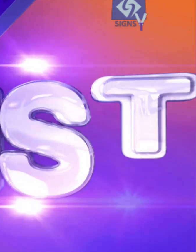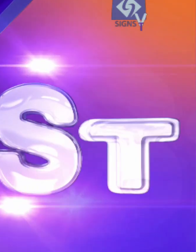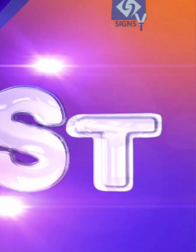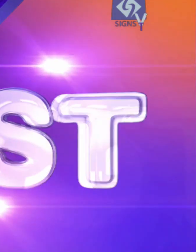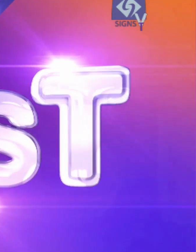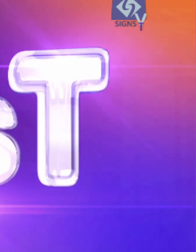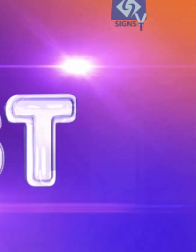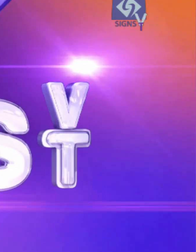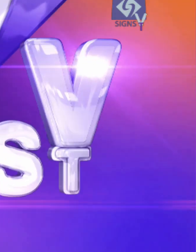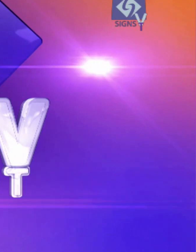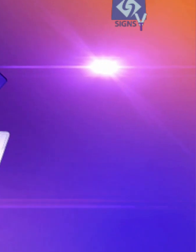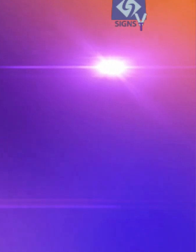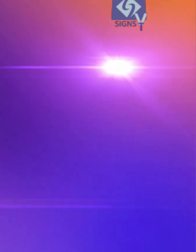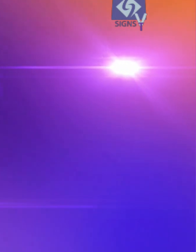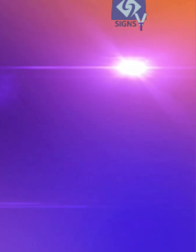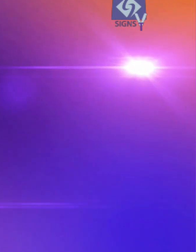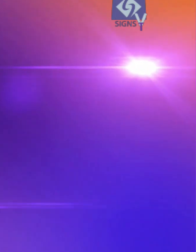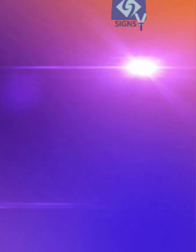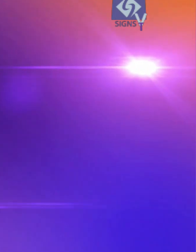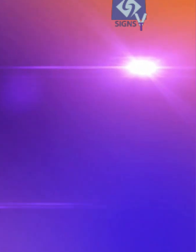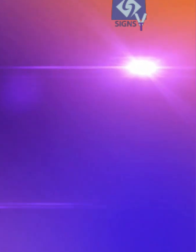smoother. Amen. Amen.